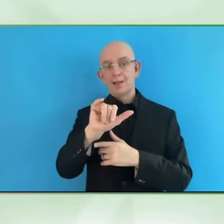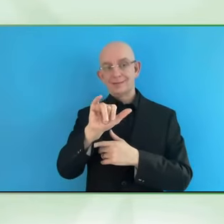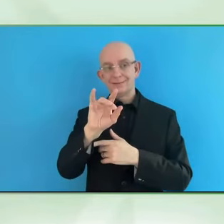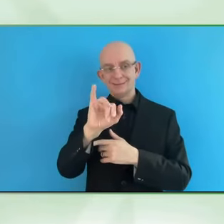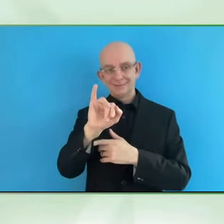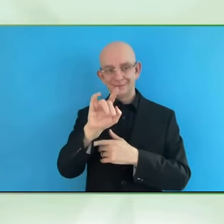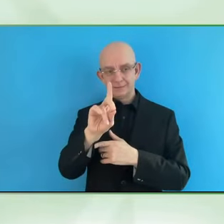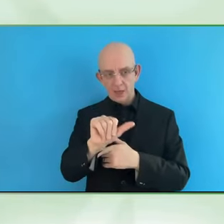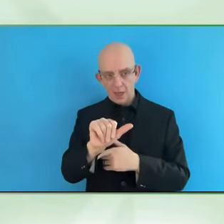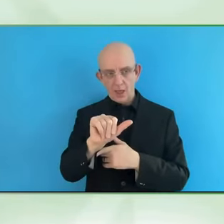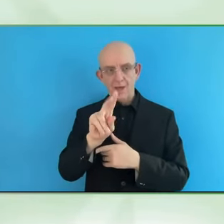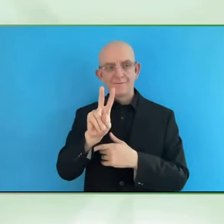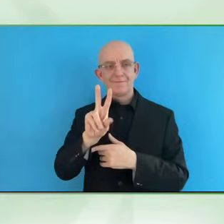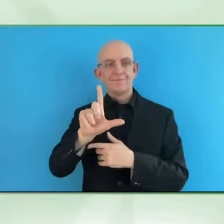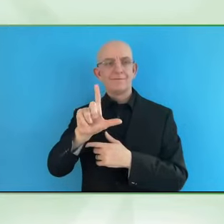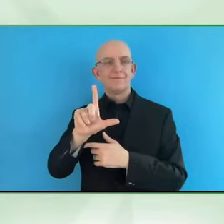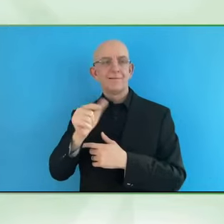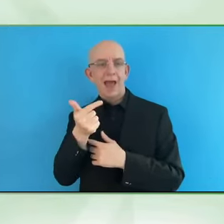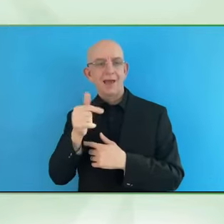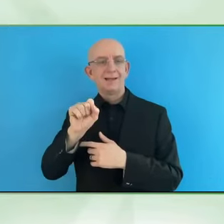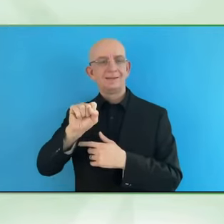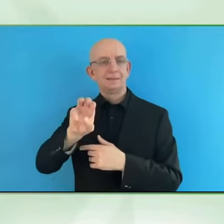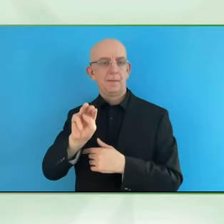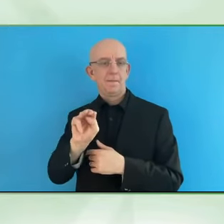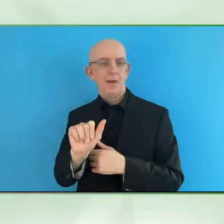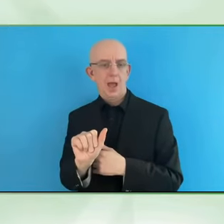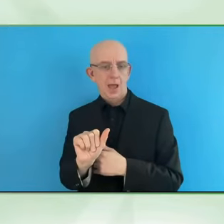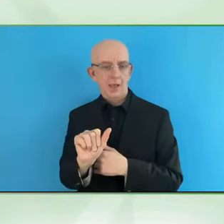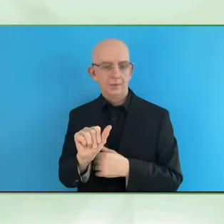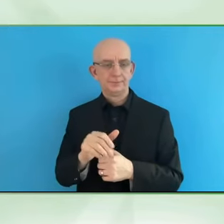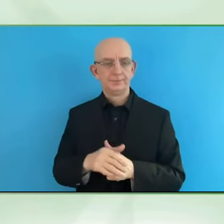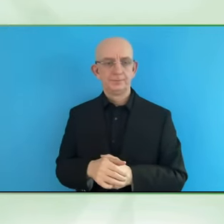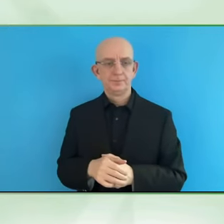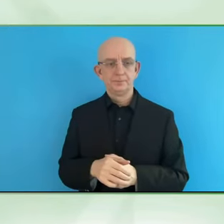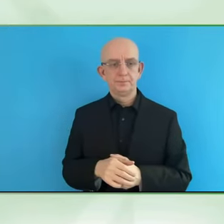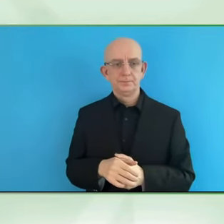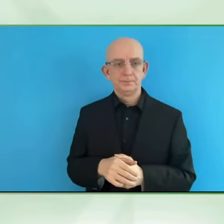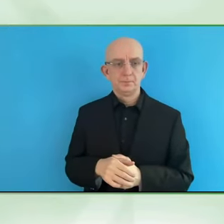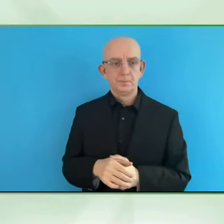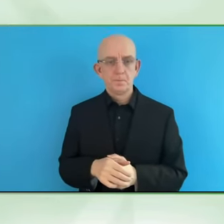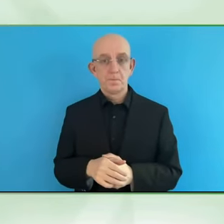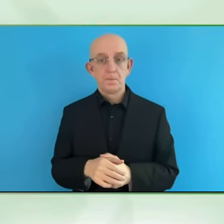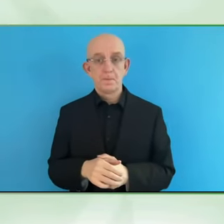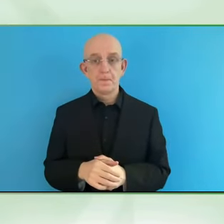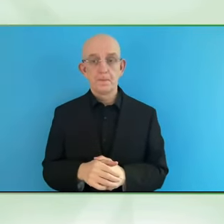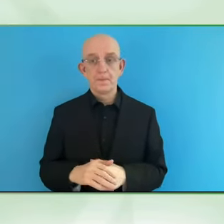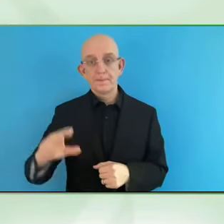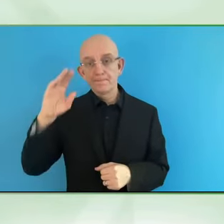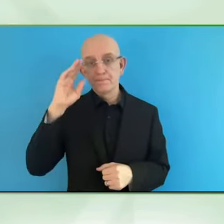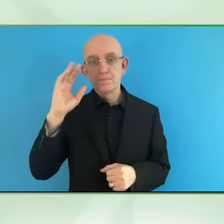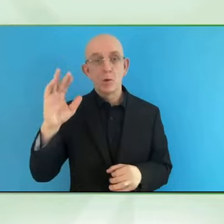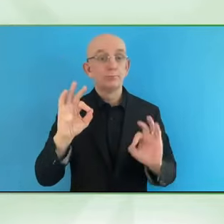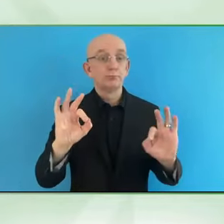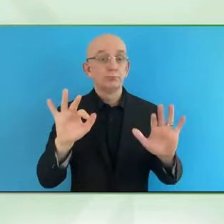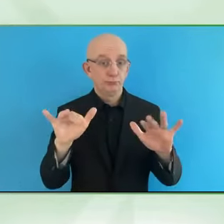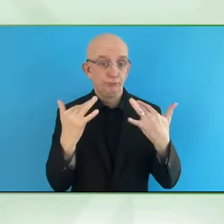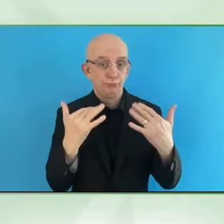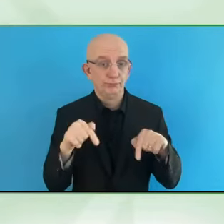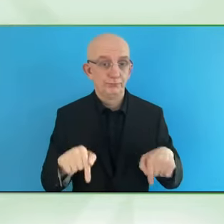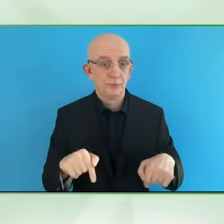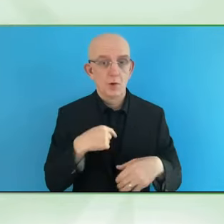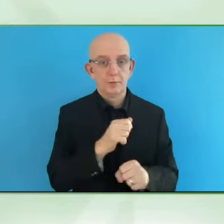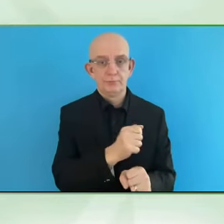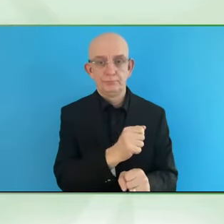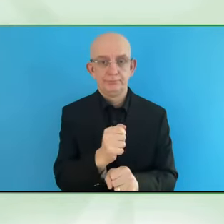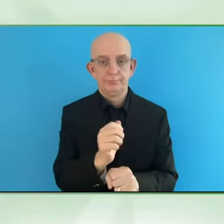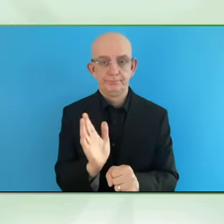more? I think it's okay. Good. Thank you so much for the opportunity to contribute to this policymaker forum from the perspective of a